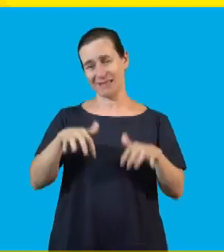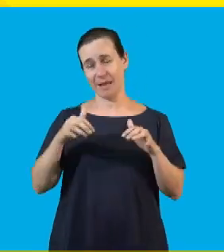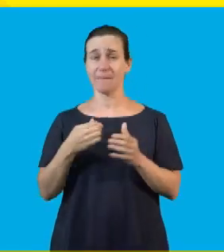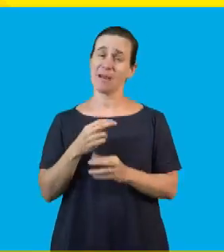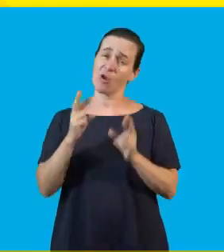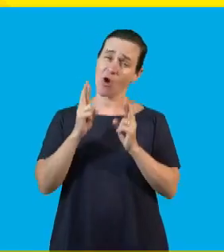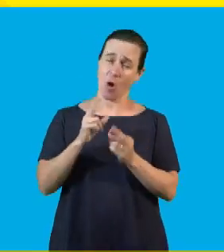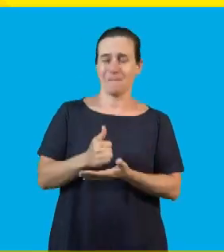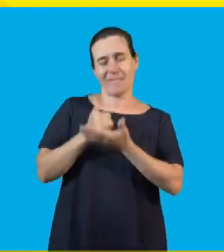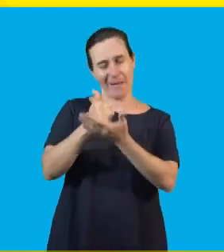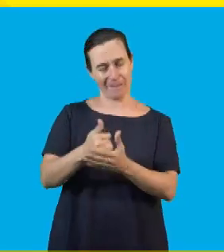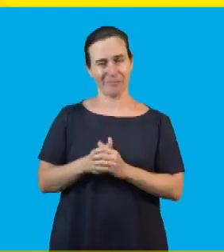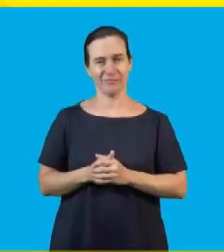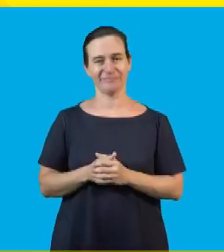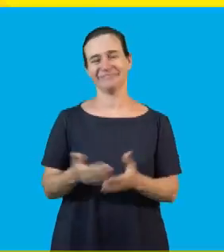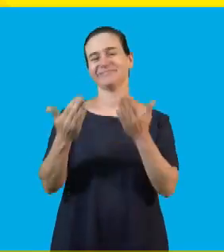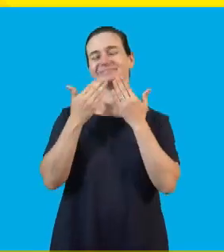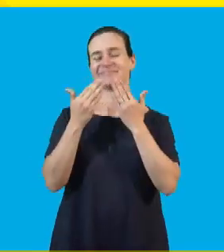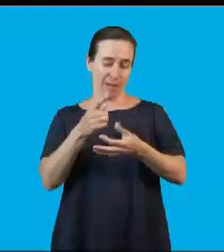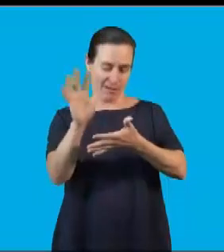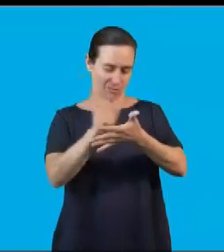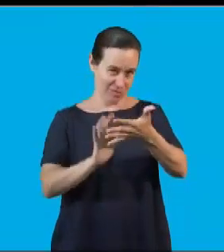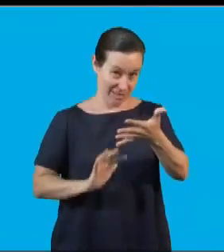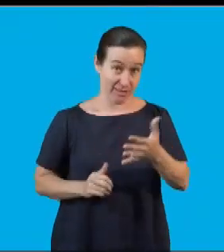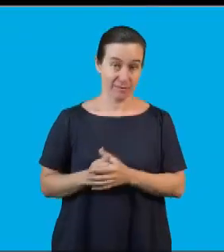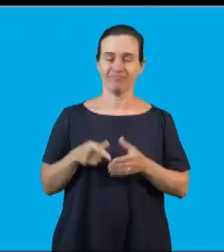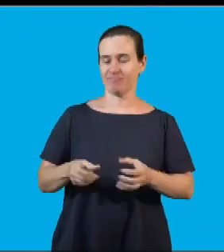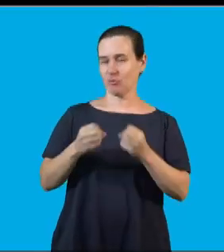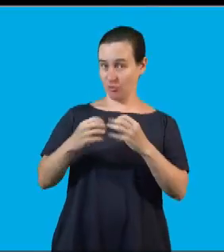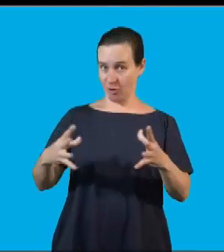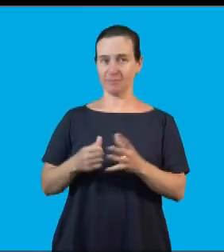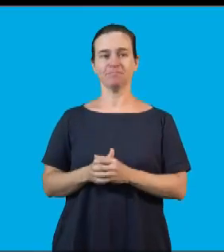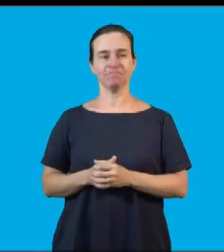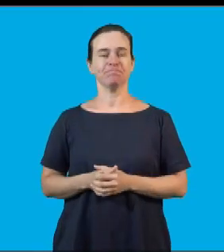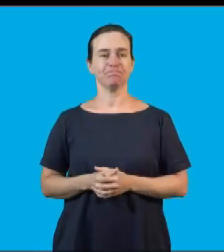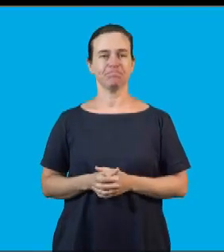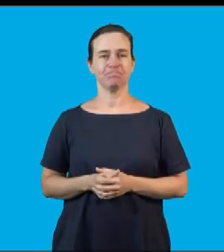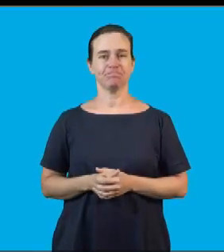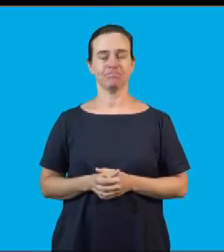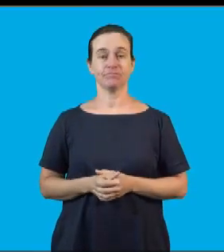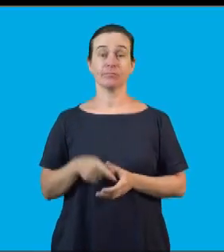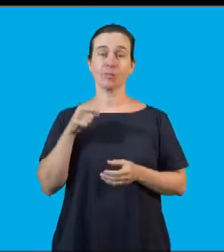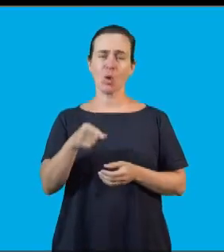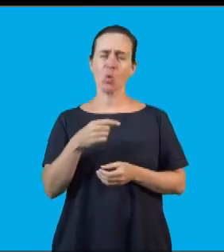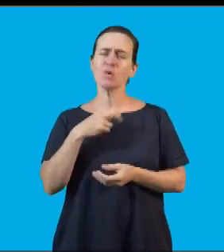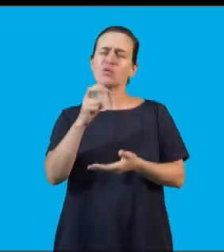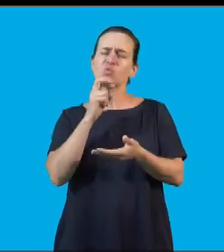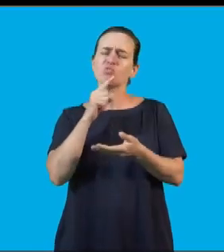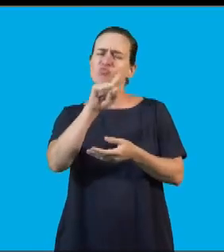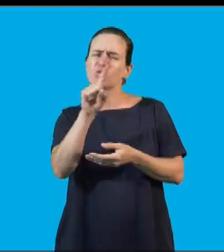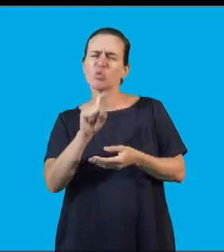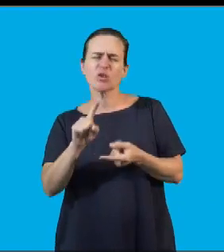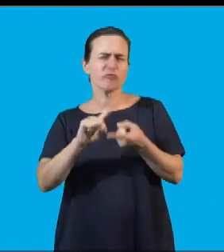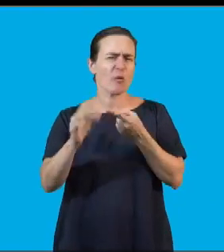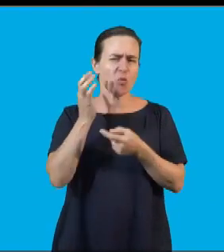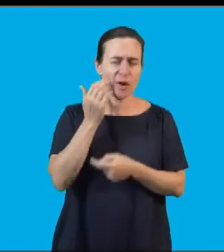next exam, and I hope they bring you a lot of success. Let's get started. The question paper we'll be using today is